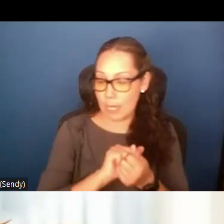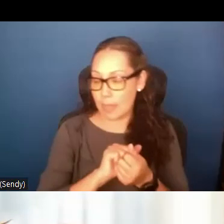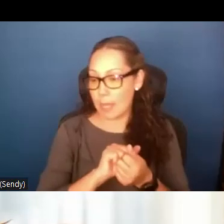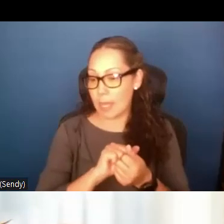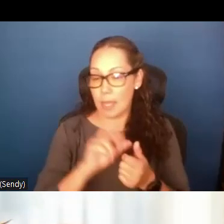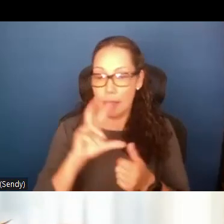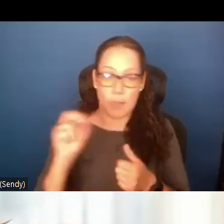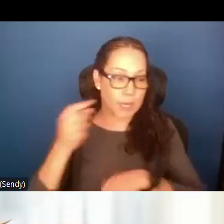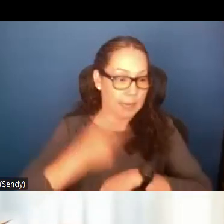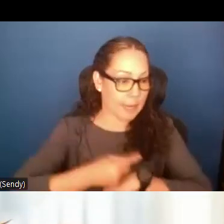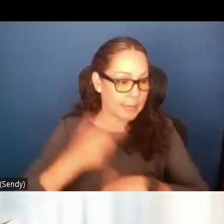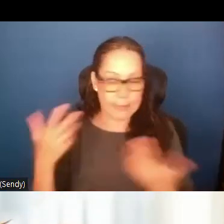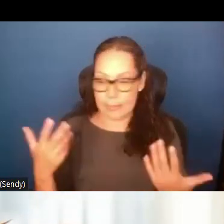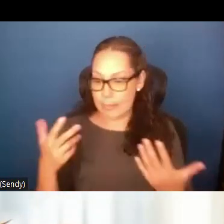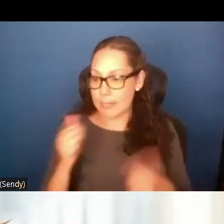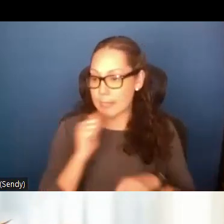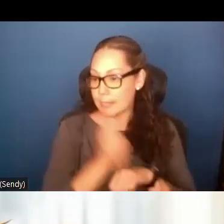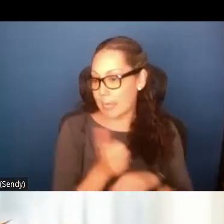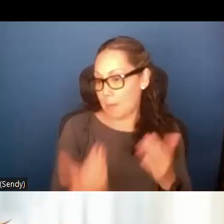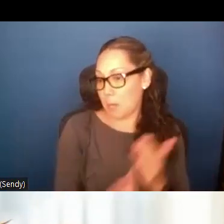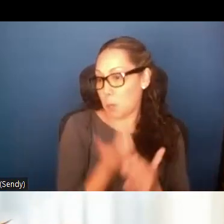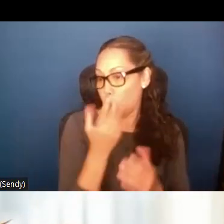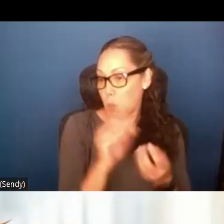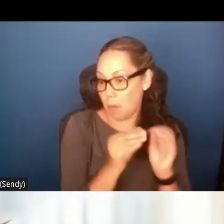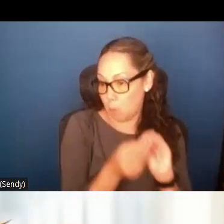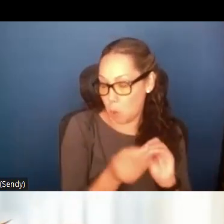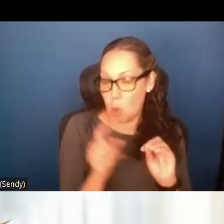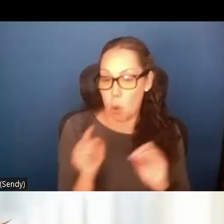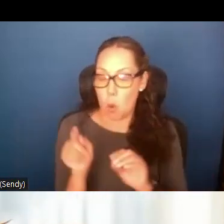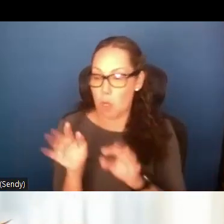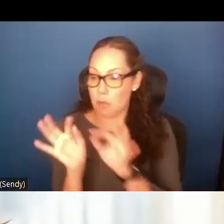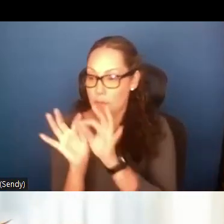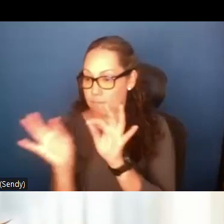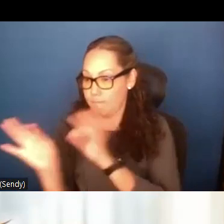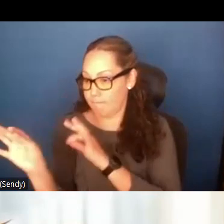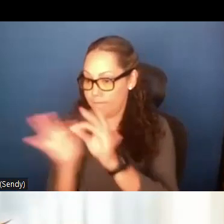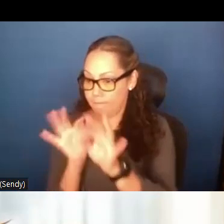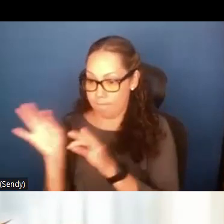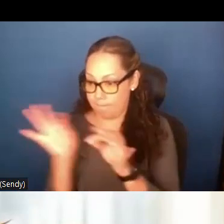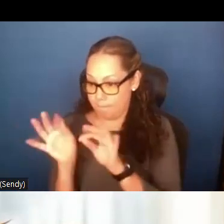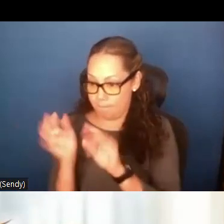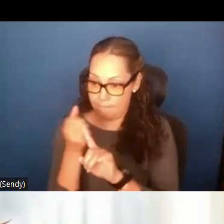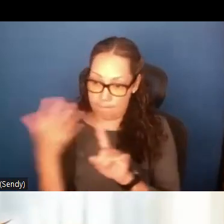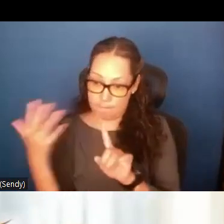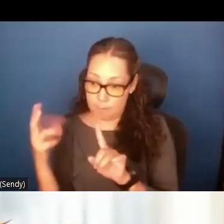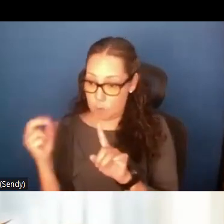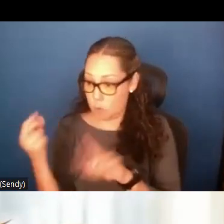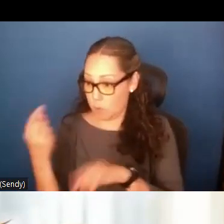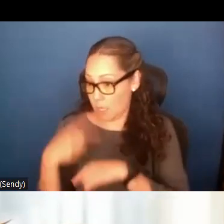Either setting a different number or defining that significantly differently in terms of what it means for the situation to